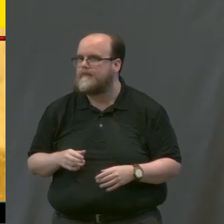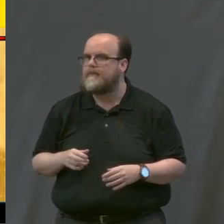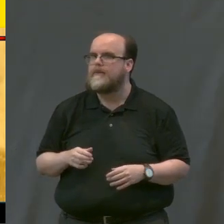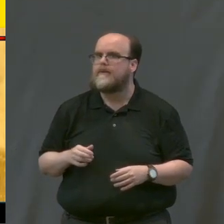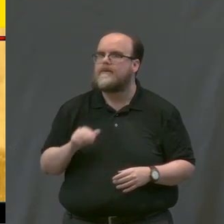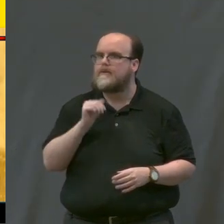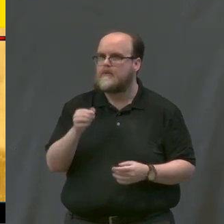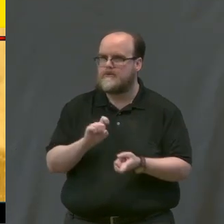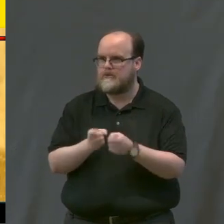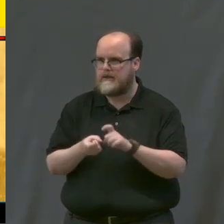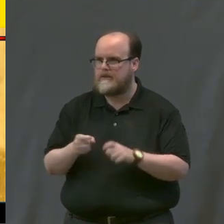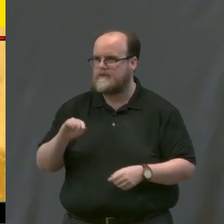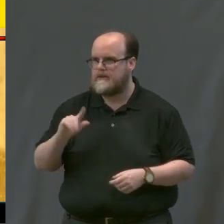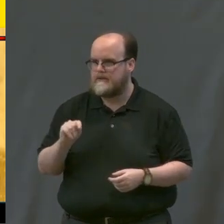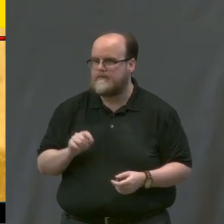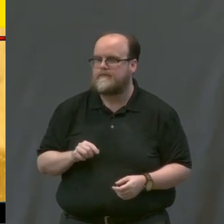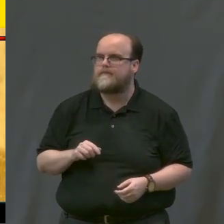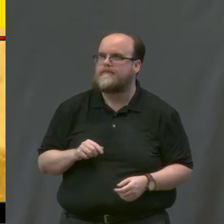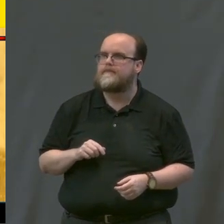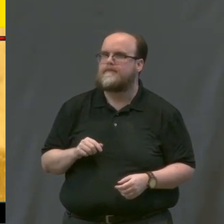Don't change it.